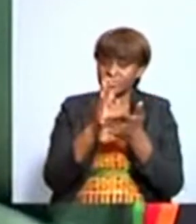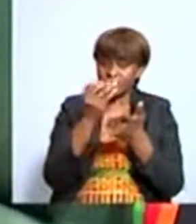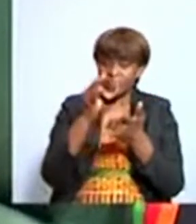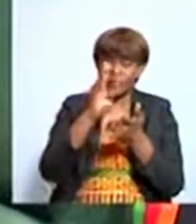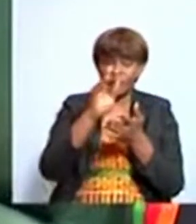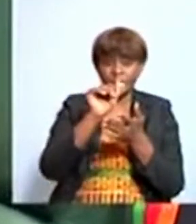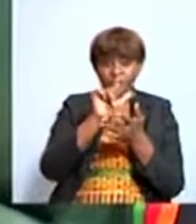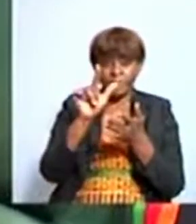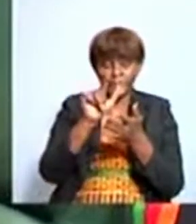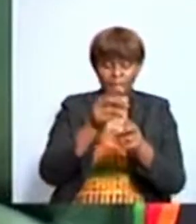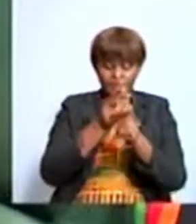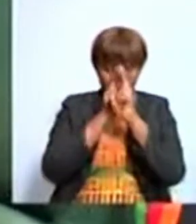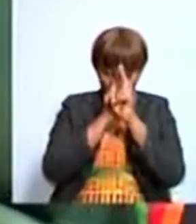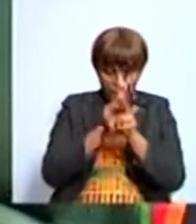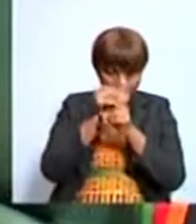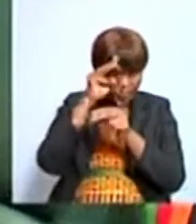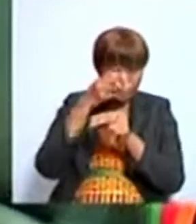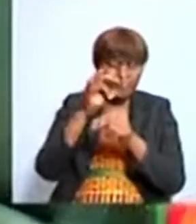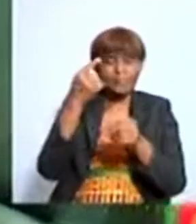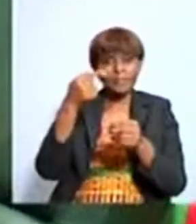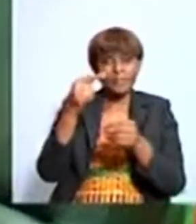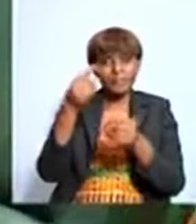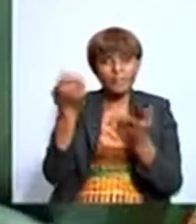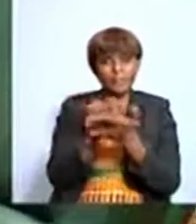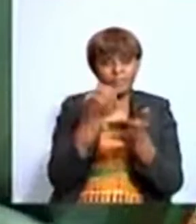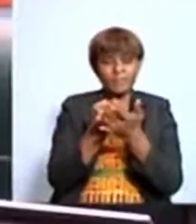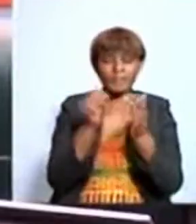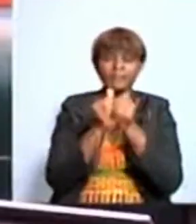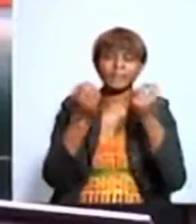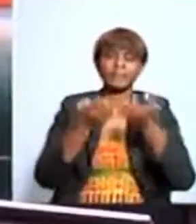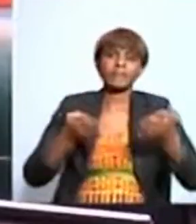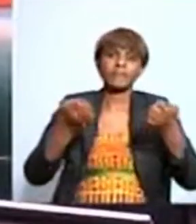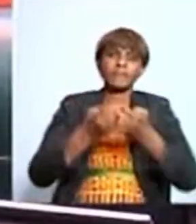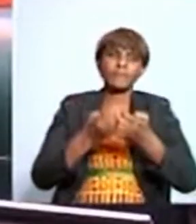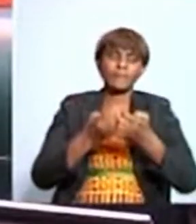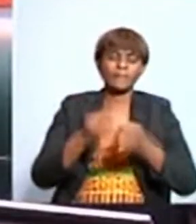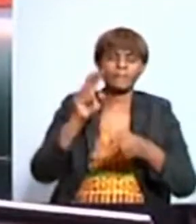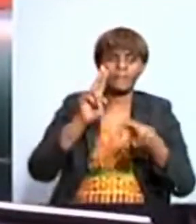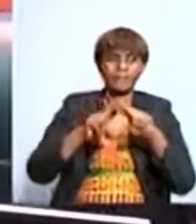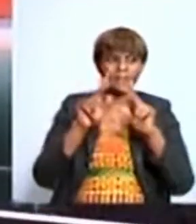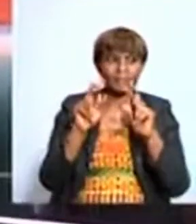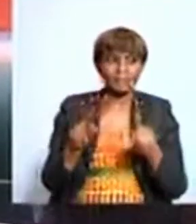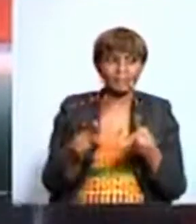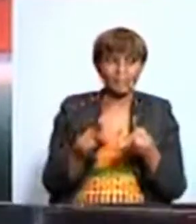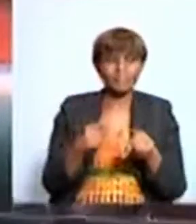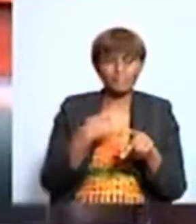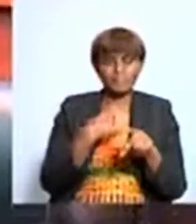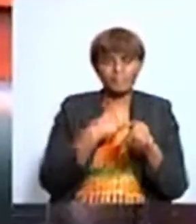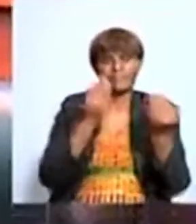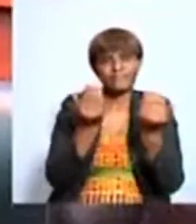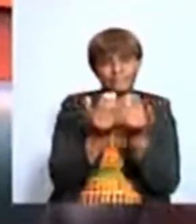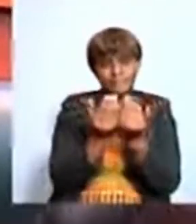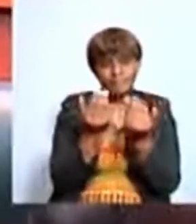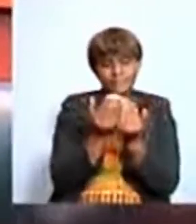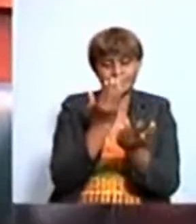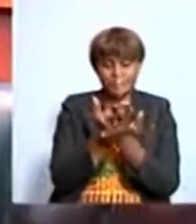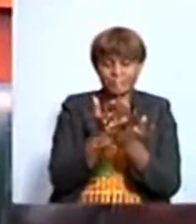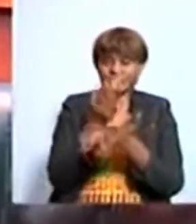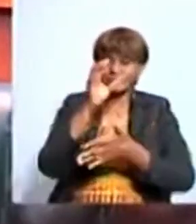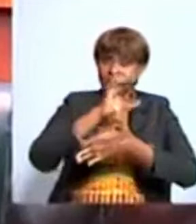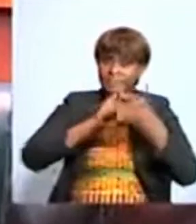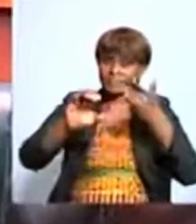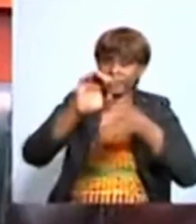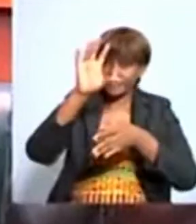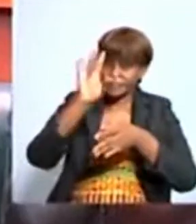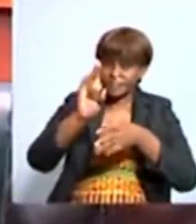bill. The Honorable Minister of Green Economy and Environment. Mr. Chairman, I beg to move that Clause 7